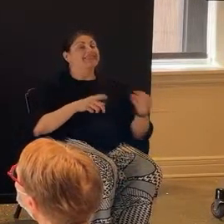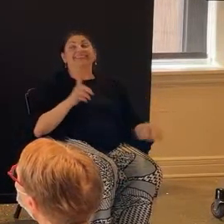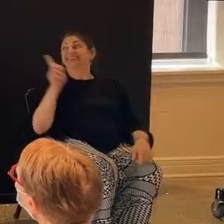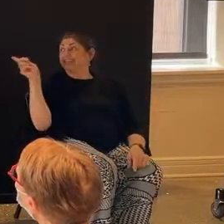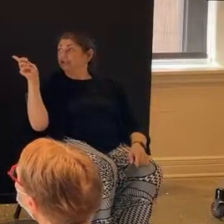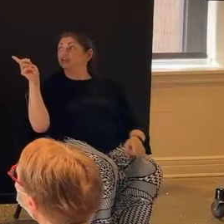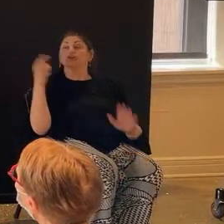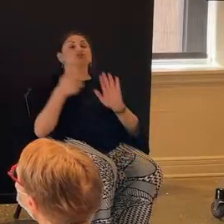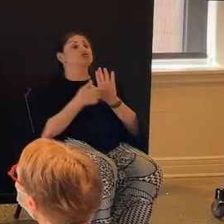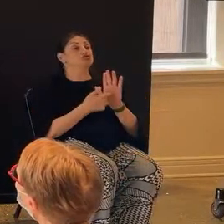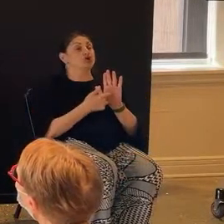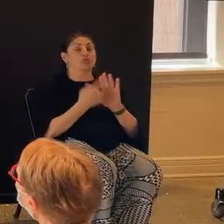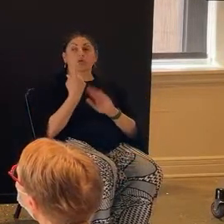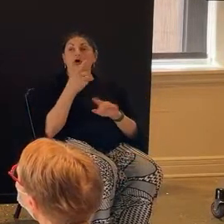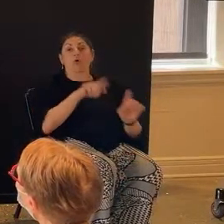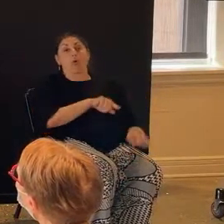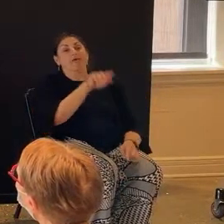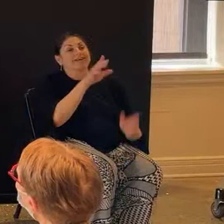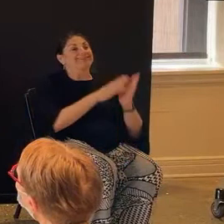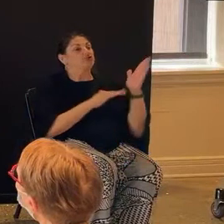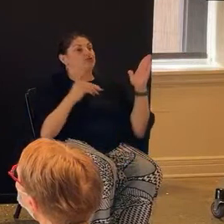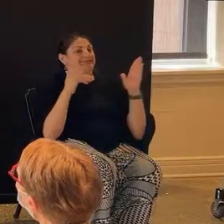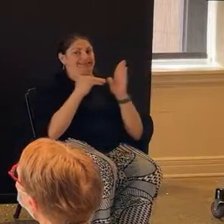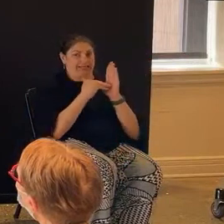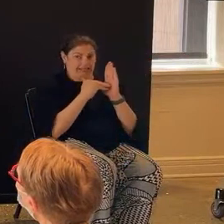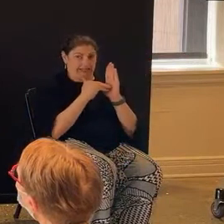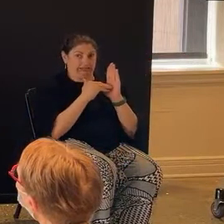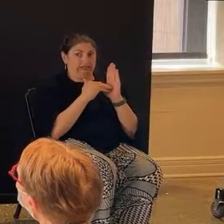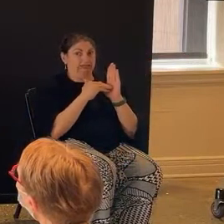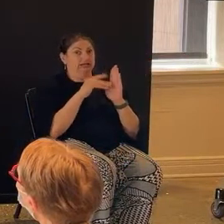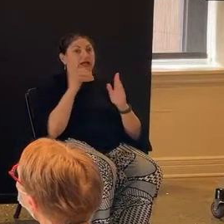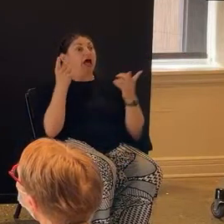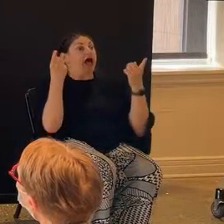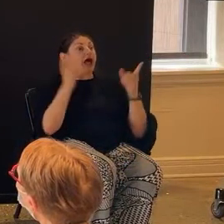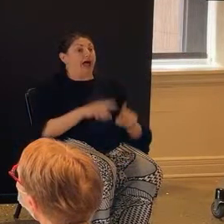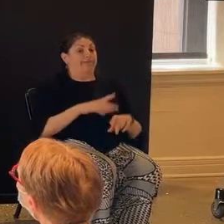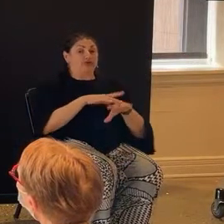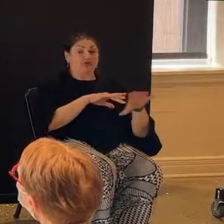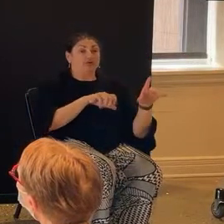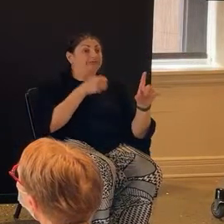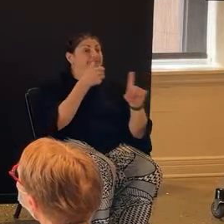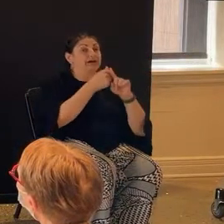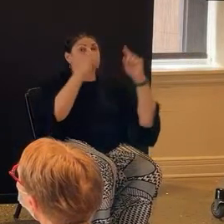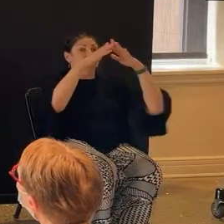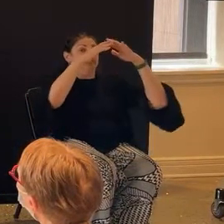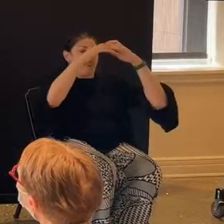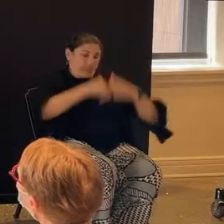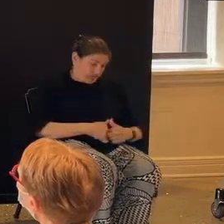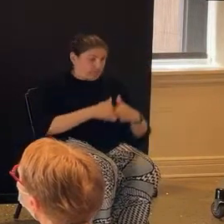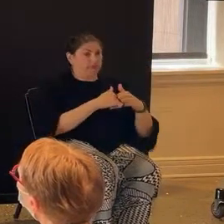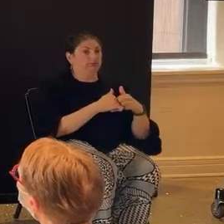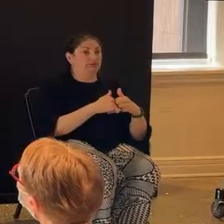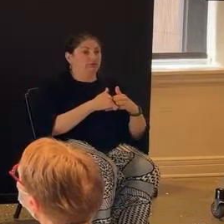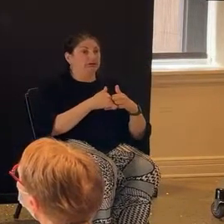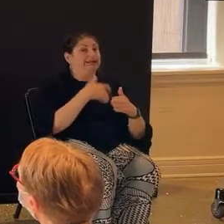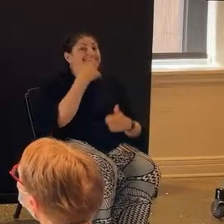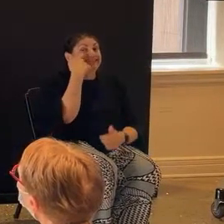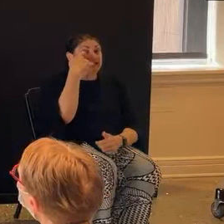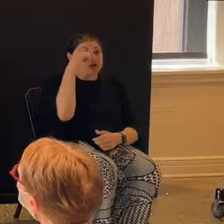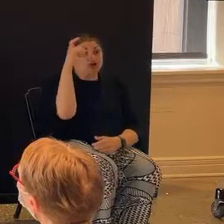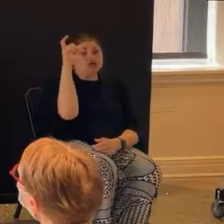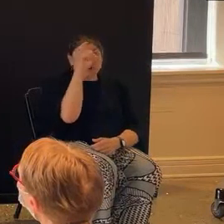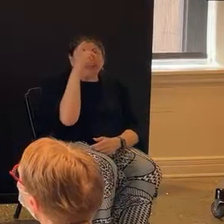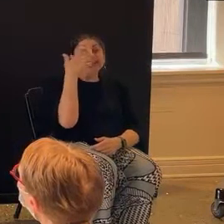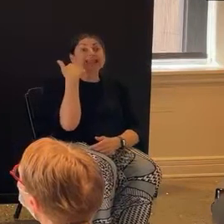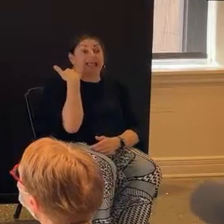Zealand. These are the kind of buildings that pancake on people. And in the recent Turkey quake, these were the ones that caused so